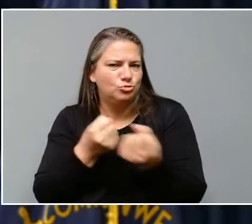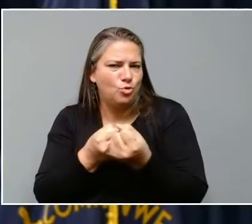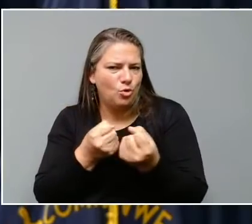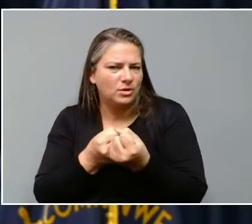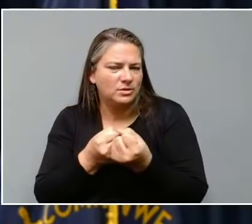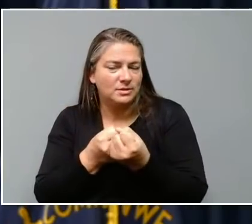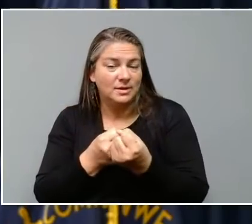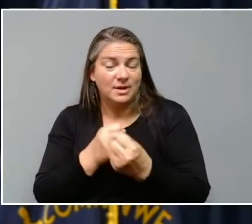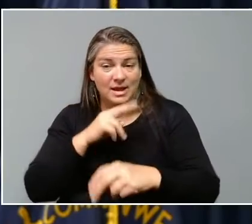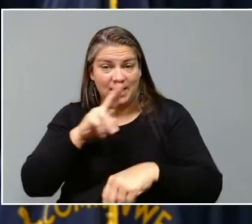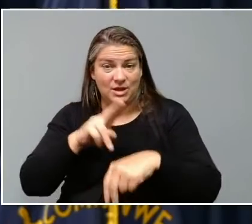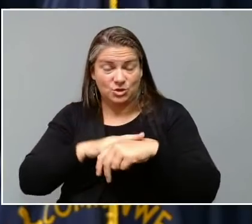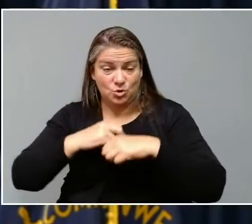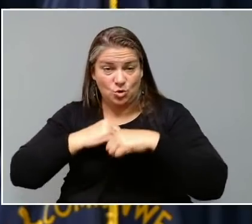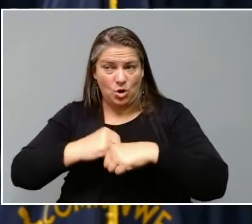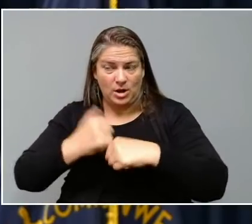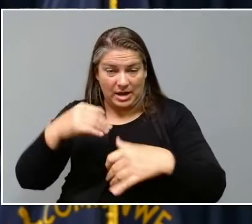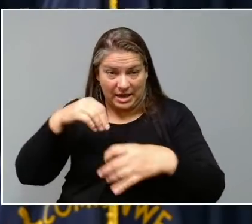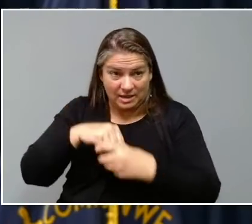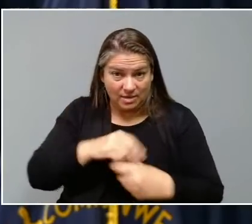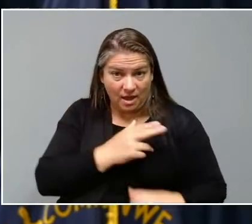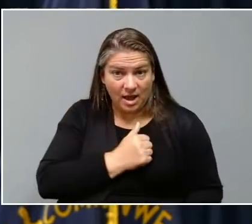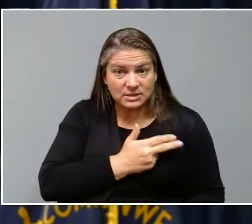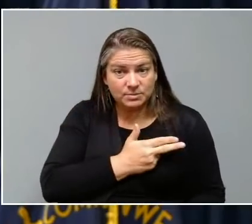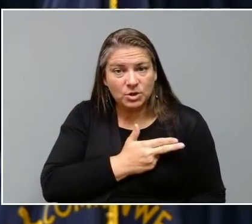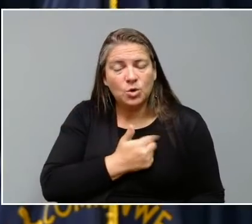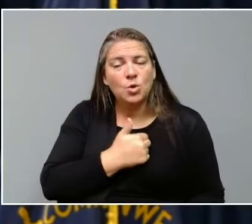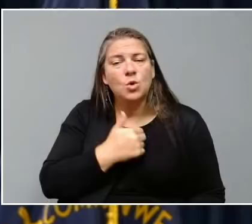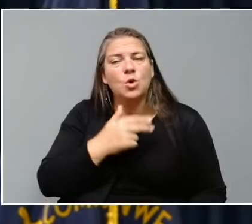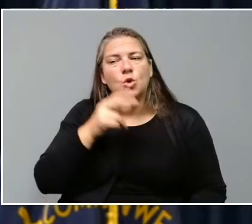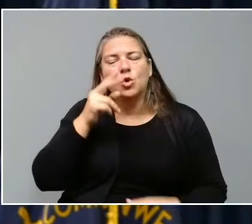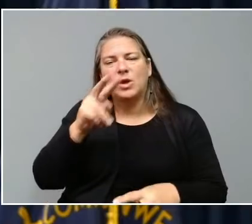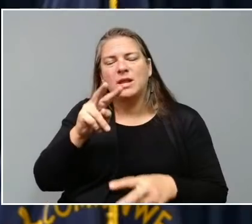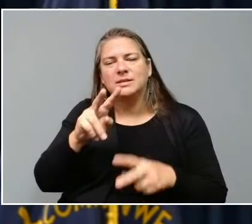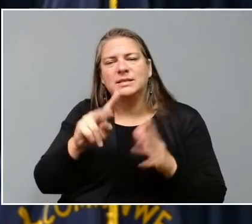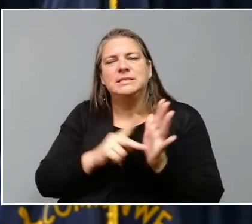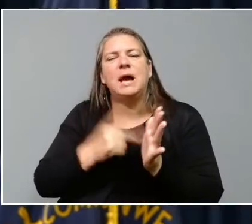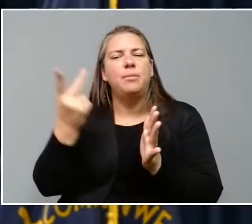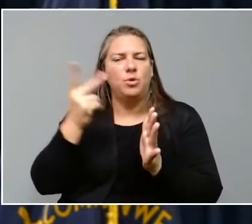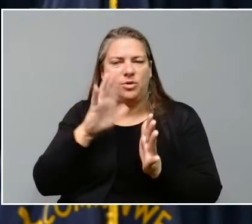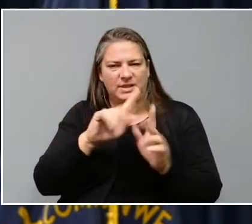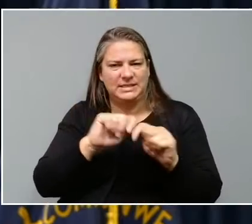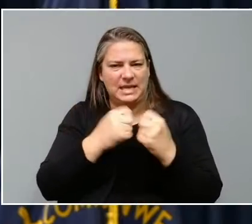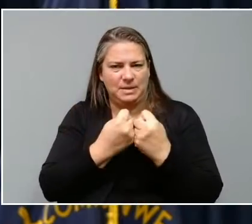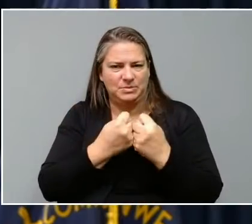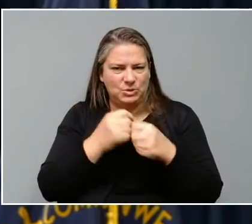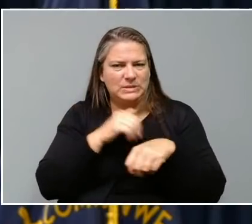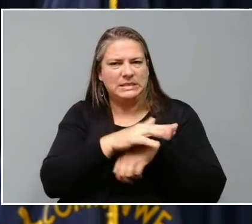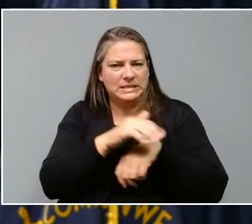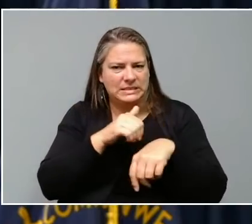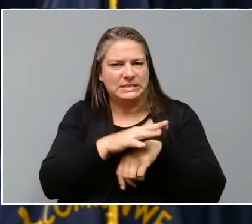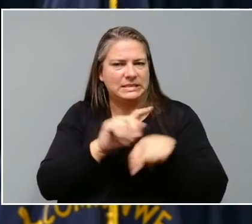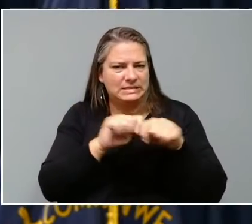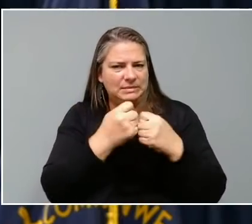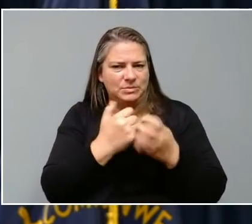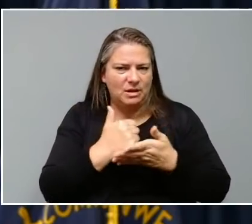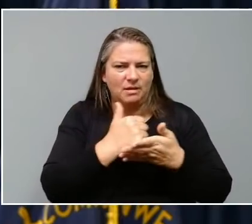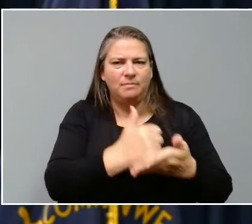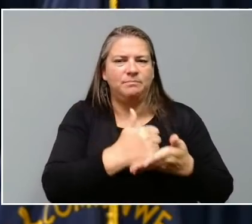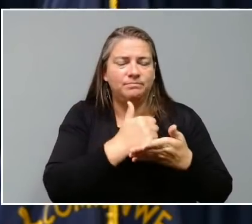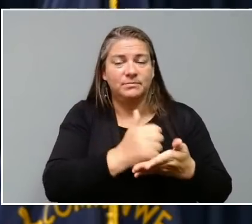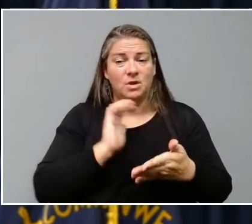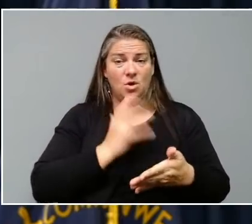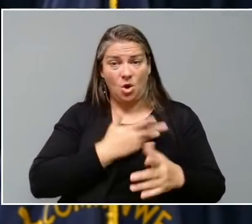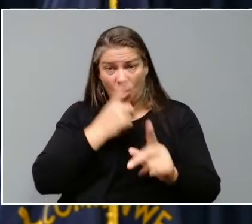those hospitals, and we're looking at potentially doubling the number of teams that are out there to help. The goal here is to take all